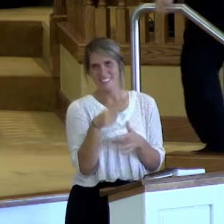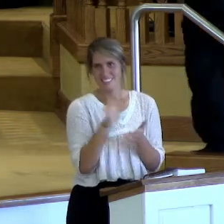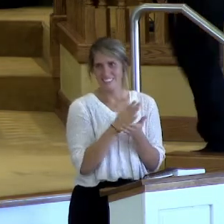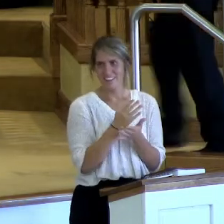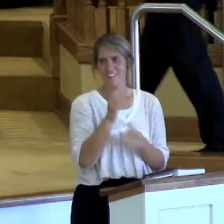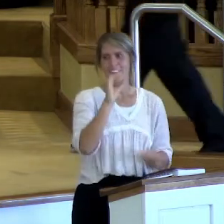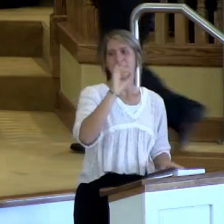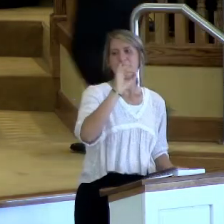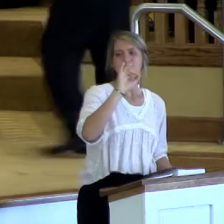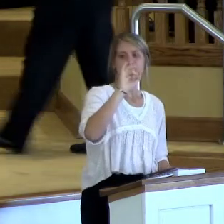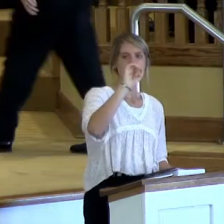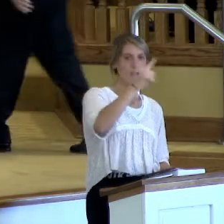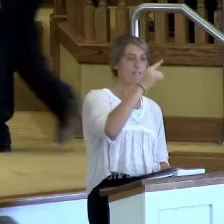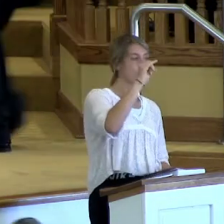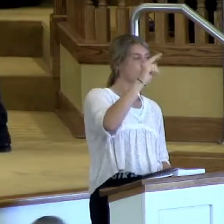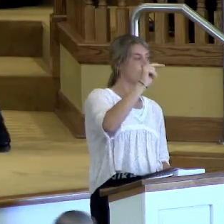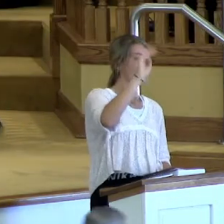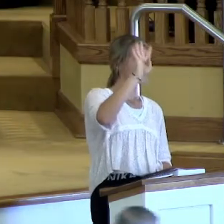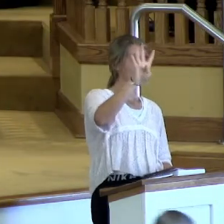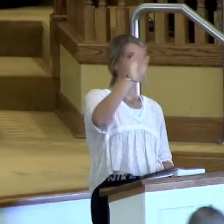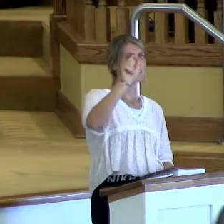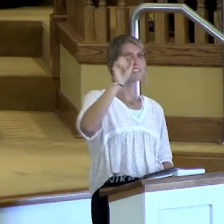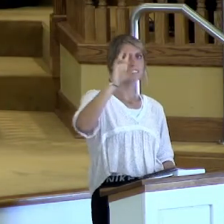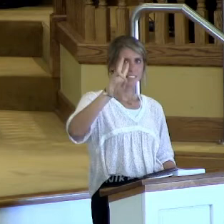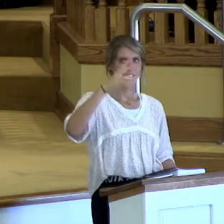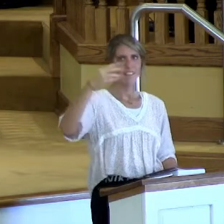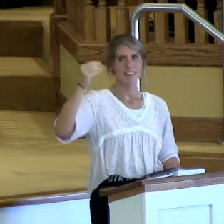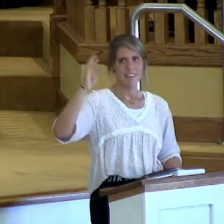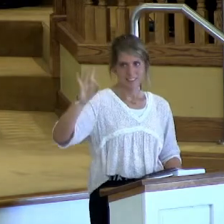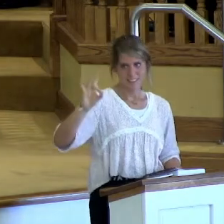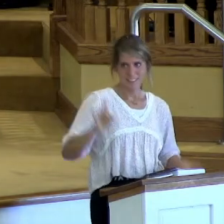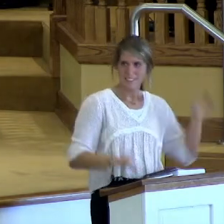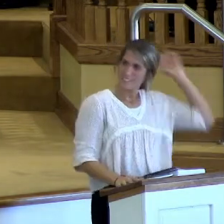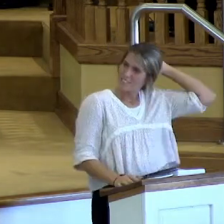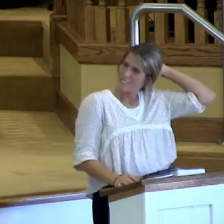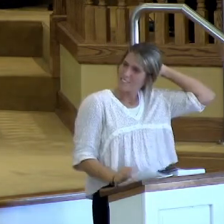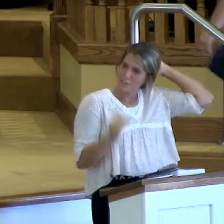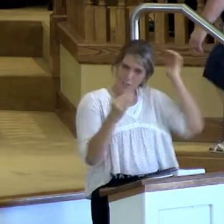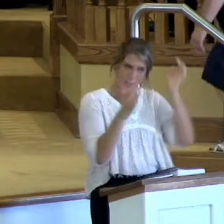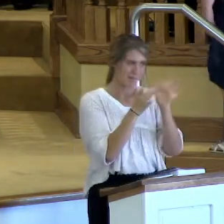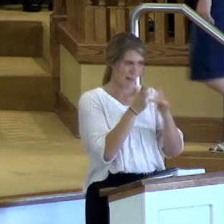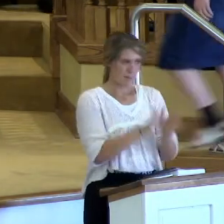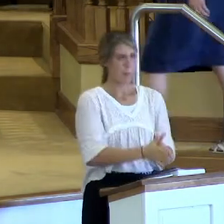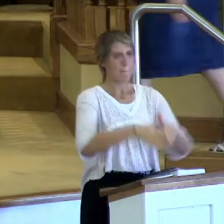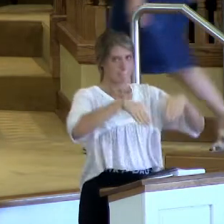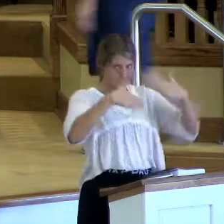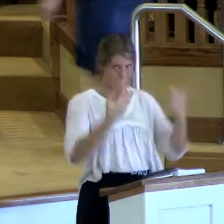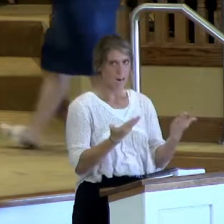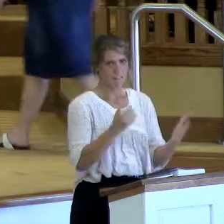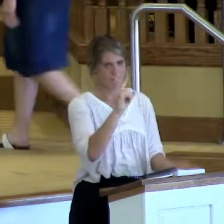church, 1 John 4:7-8. Sound room in, this is last minute, so it's no problem if you want to take your Bibles and open them up there.